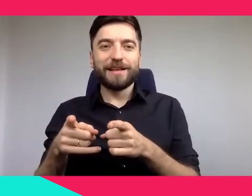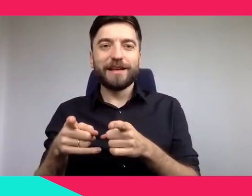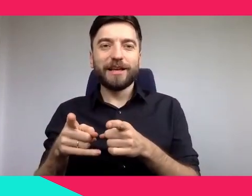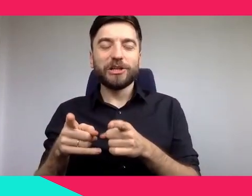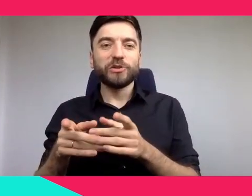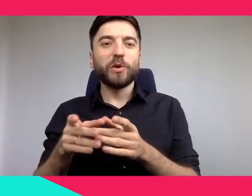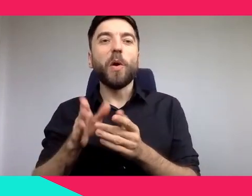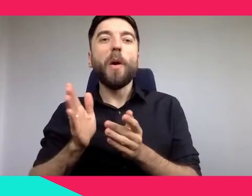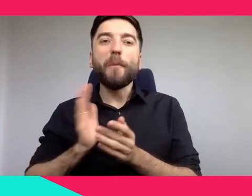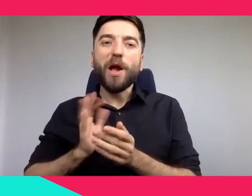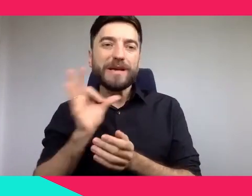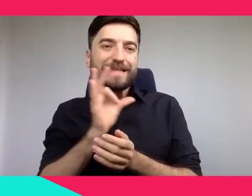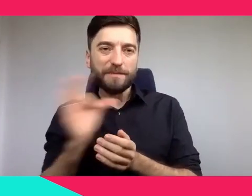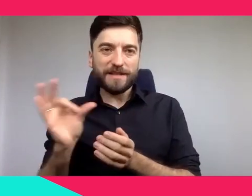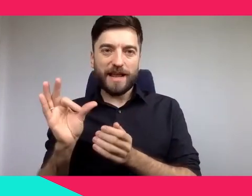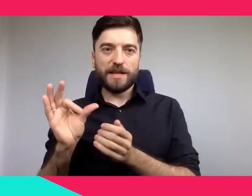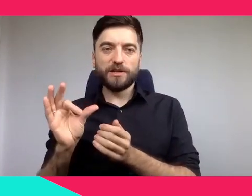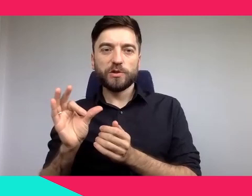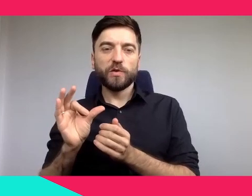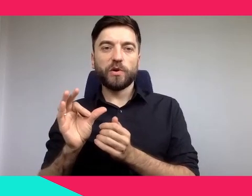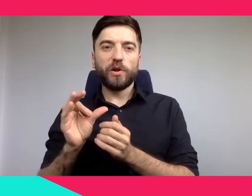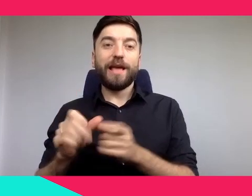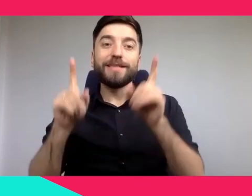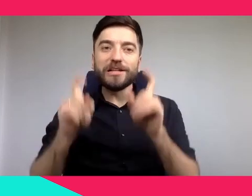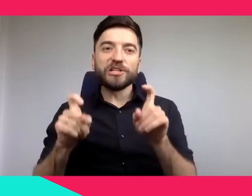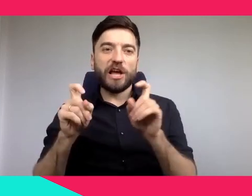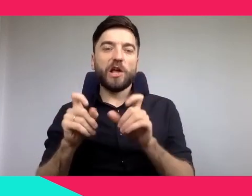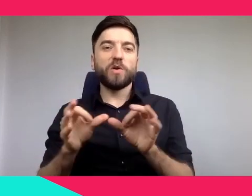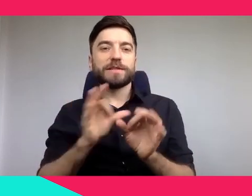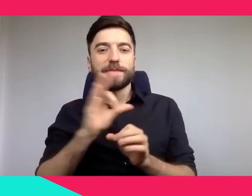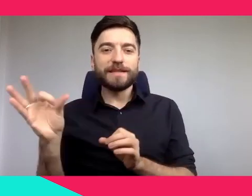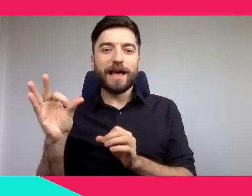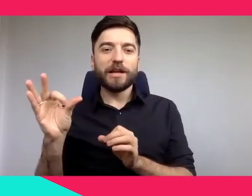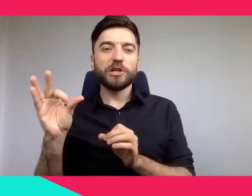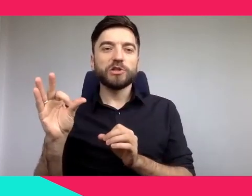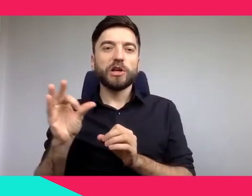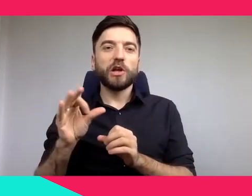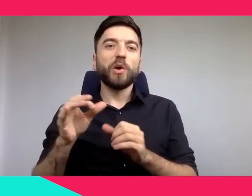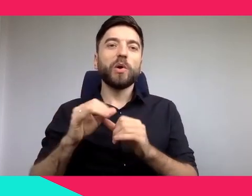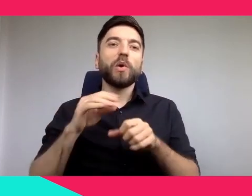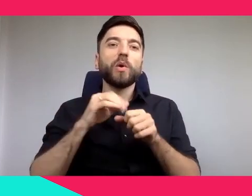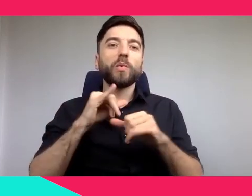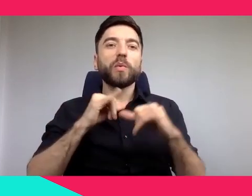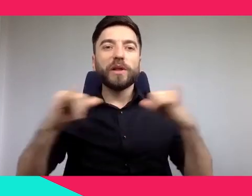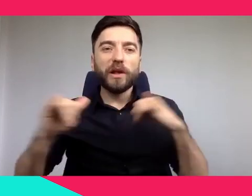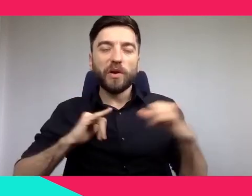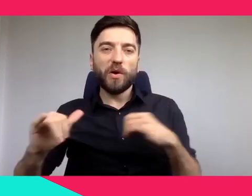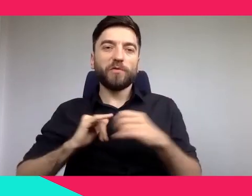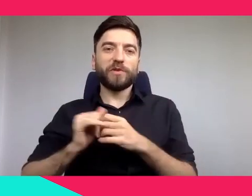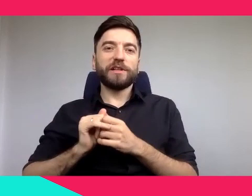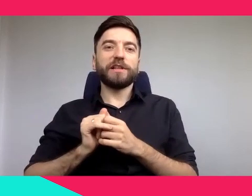talking either in person or through a catalog to an audience. It's a very one-directional type